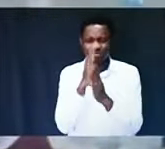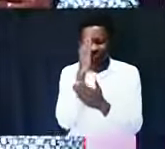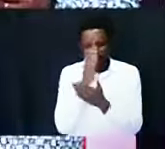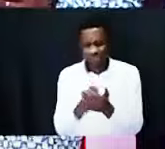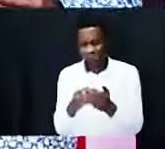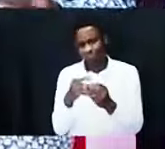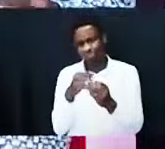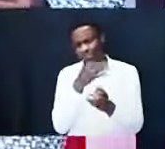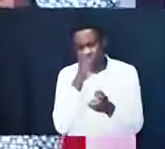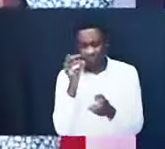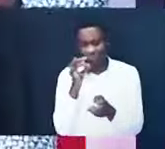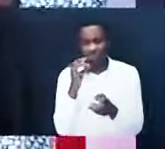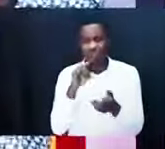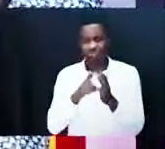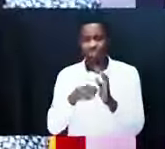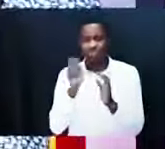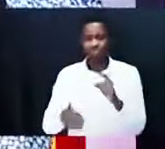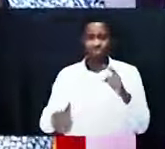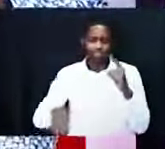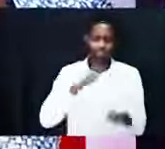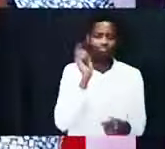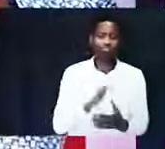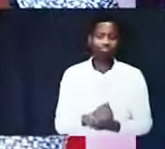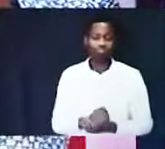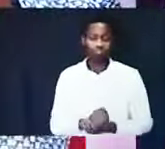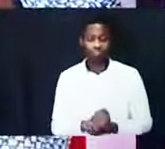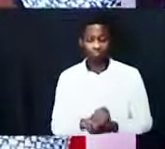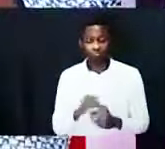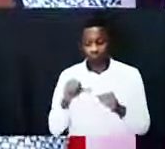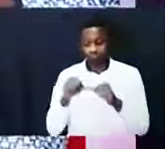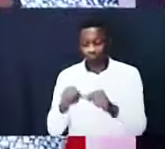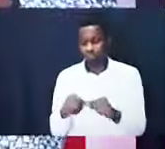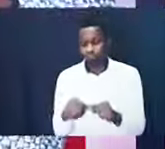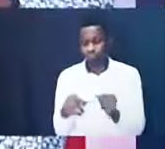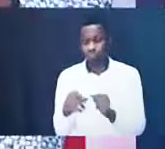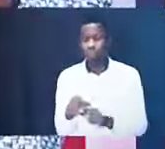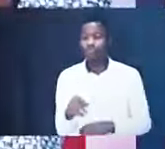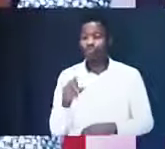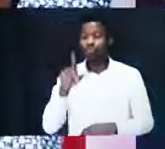go. Now let's go to Luke chapter 6, verse